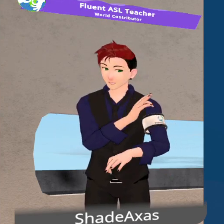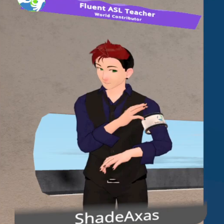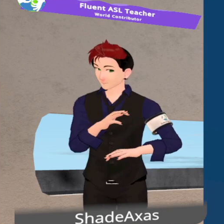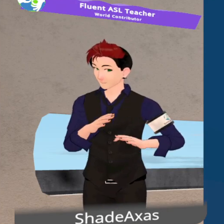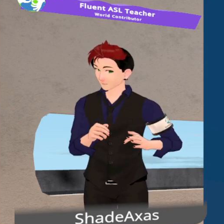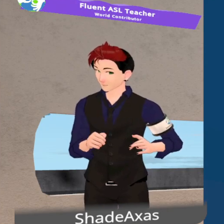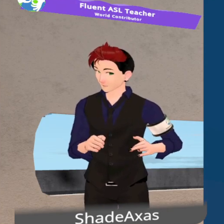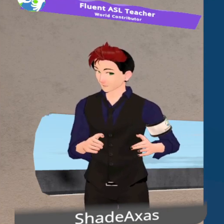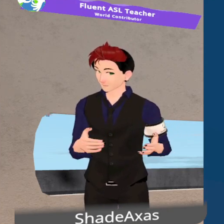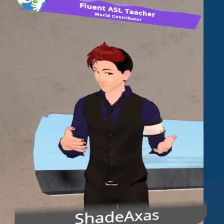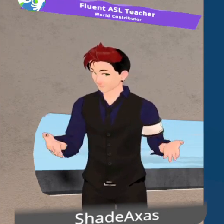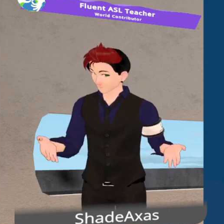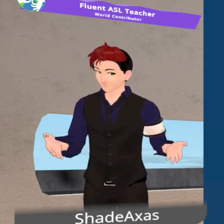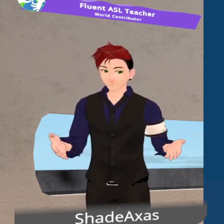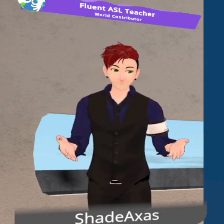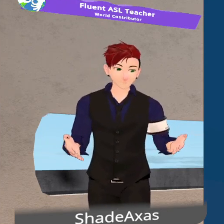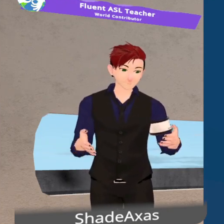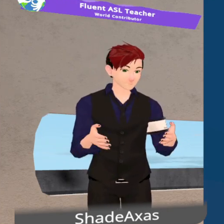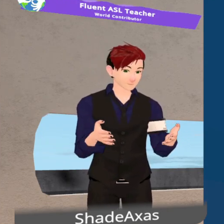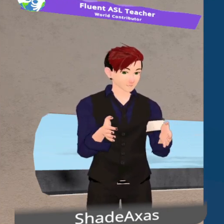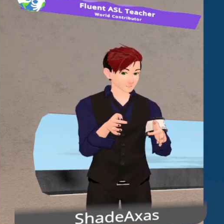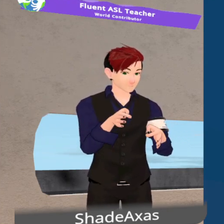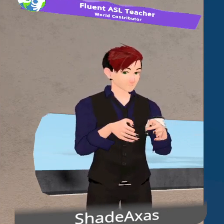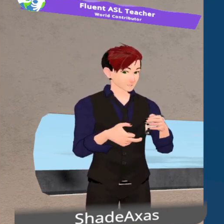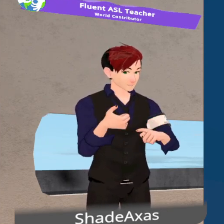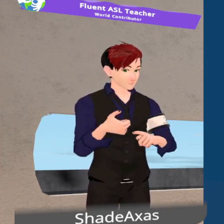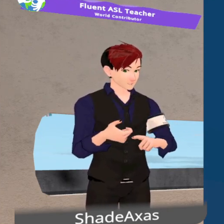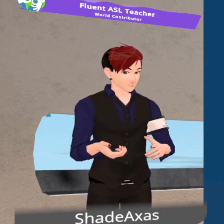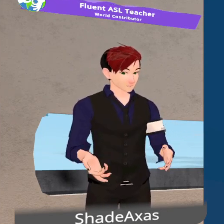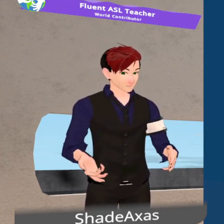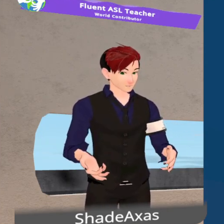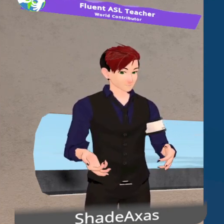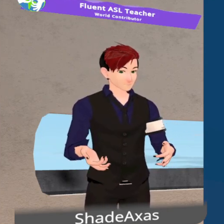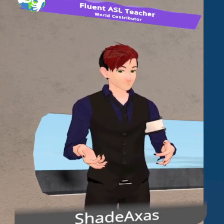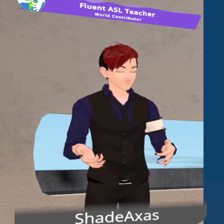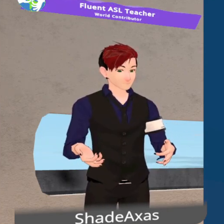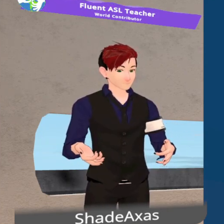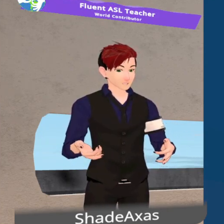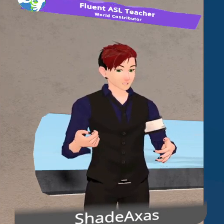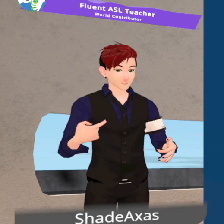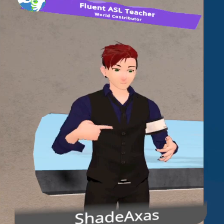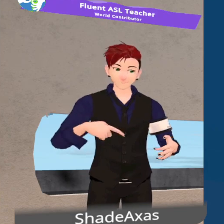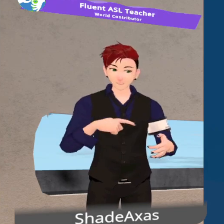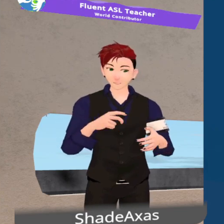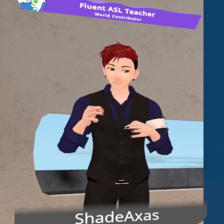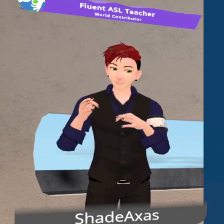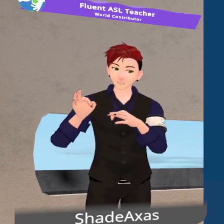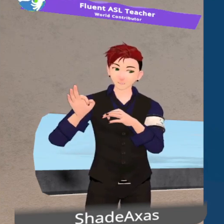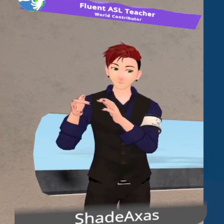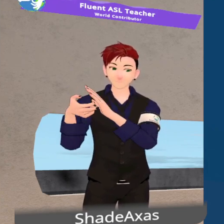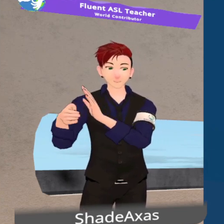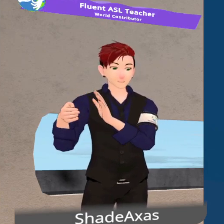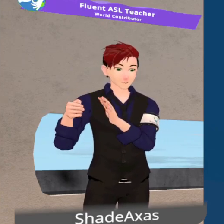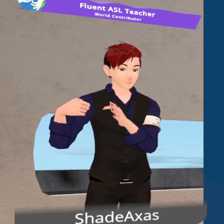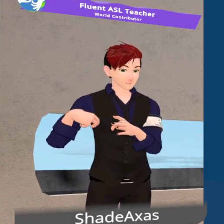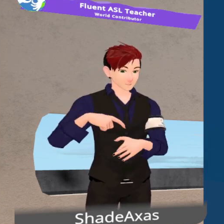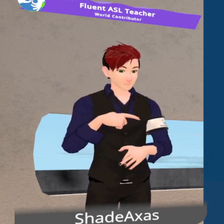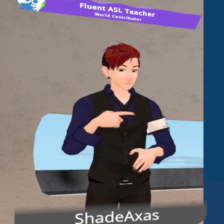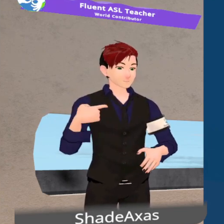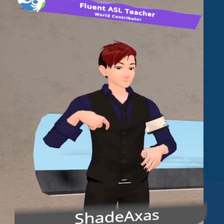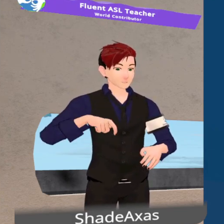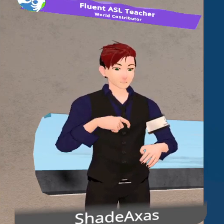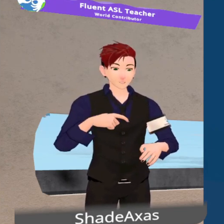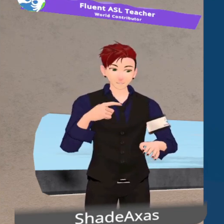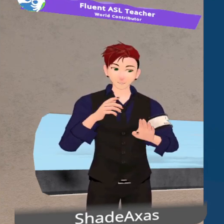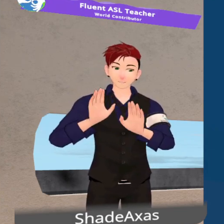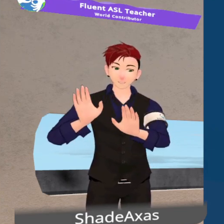you're not an authority on it. It's kind of self-explanatory. That's what you have the fluent members